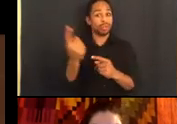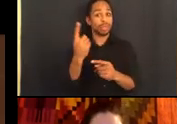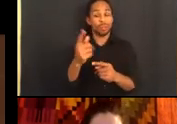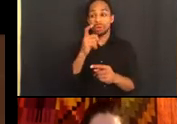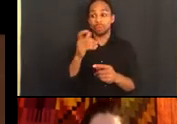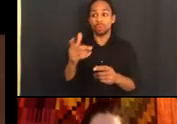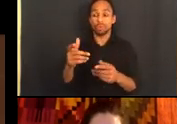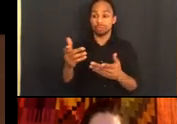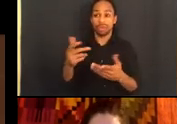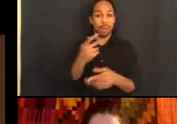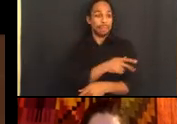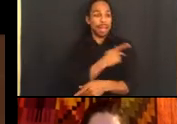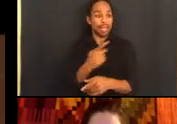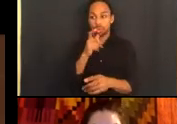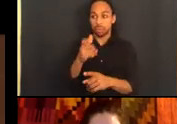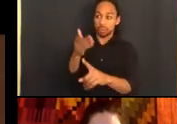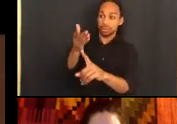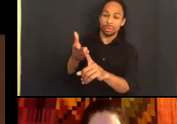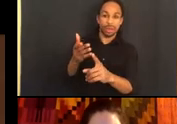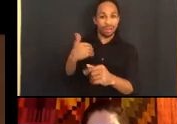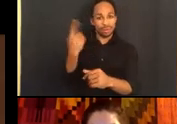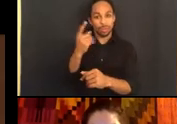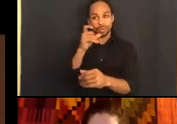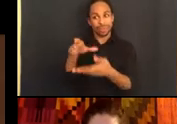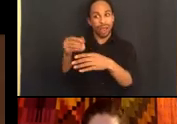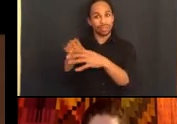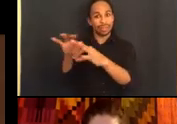the majority of my work to promote healing is in the community